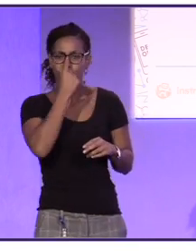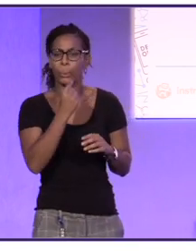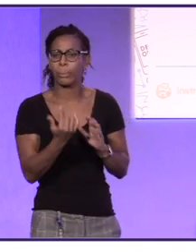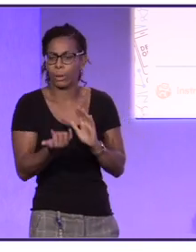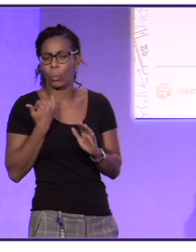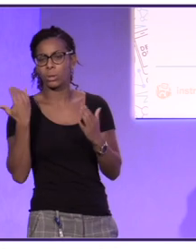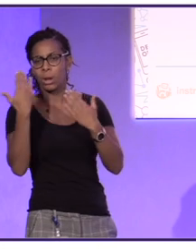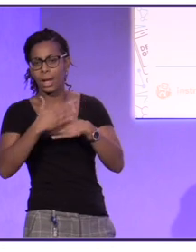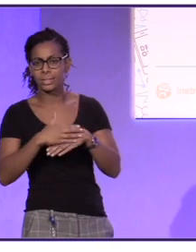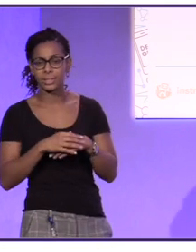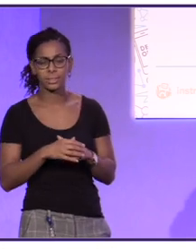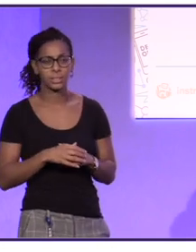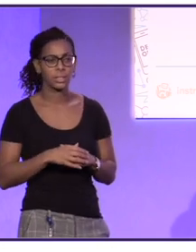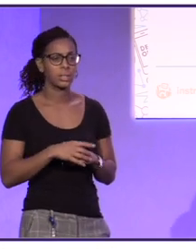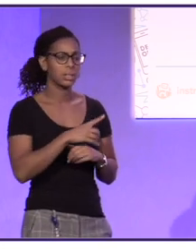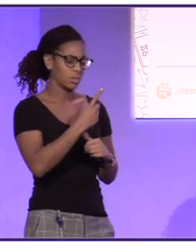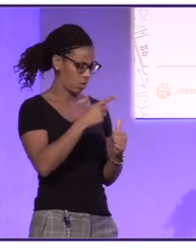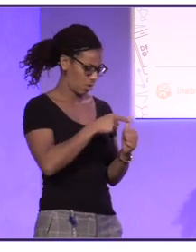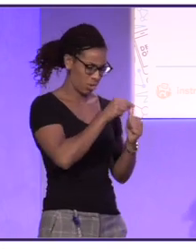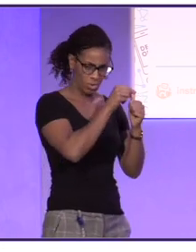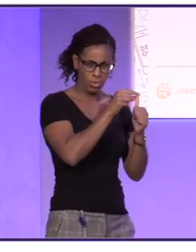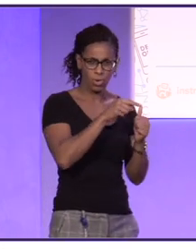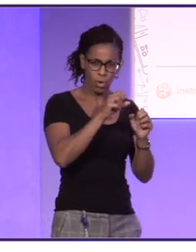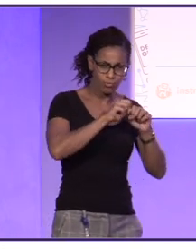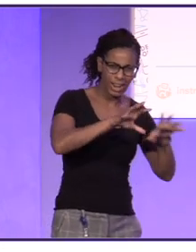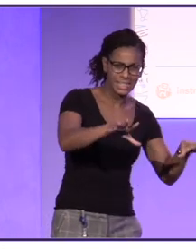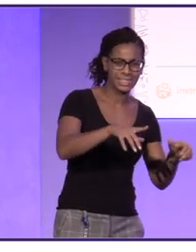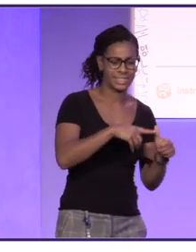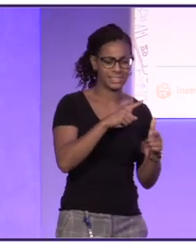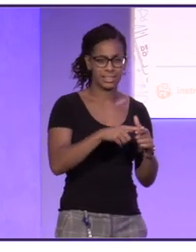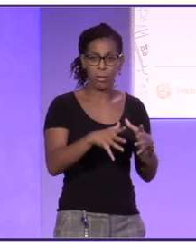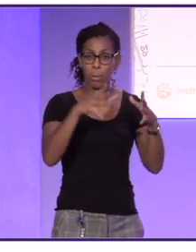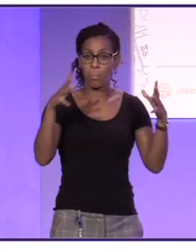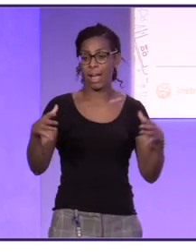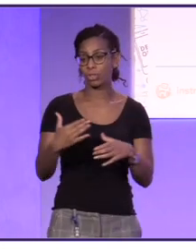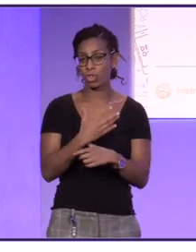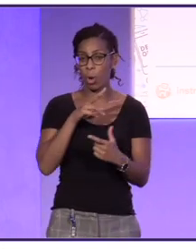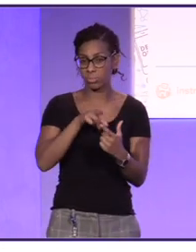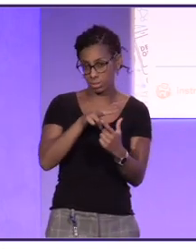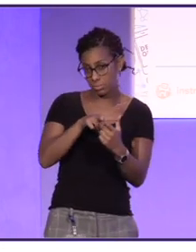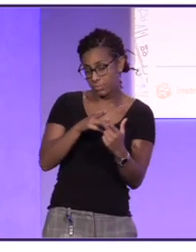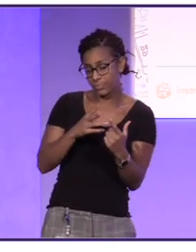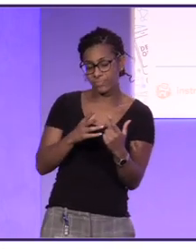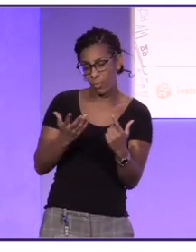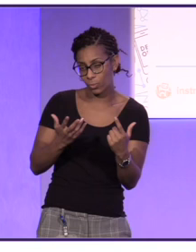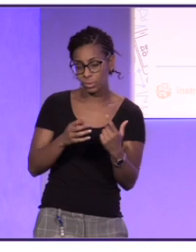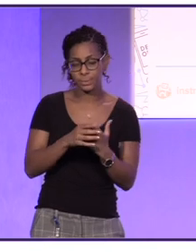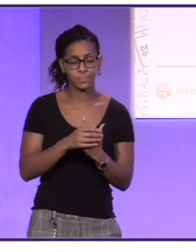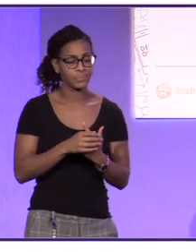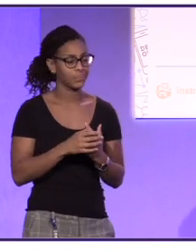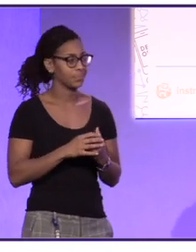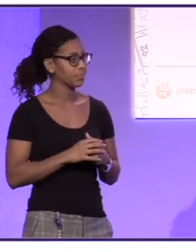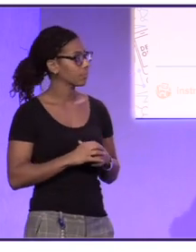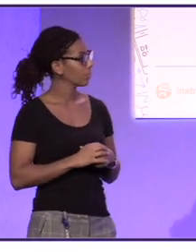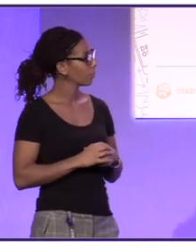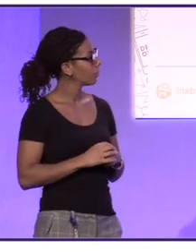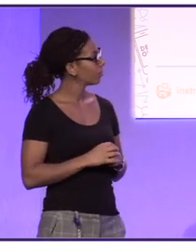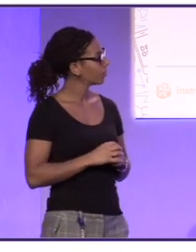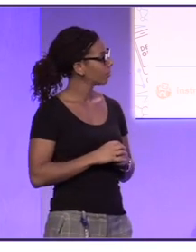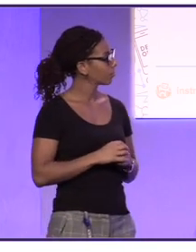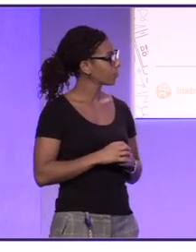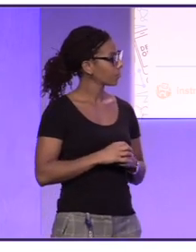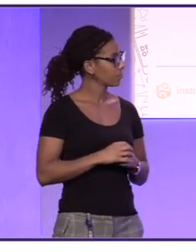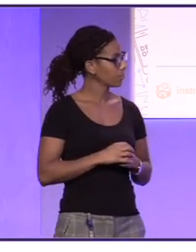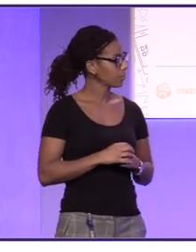Yeah, releases and batch jobs are culprits, certainly. So now we are